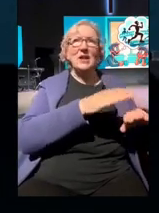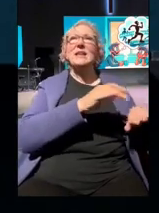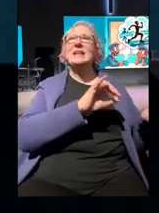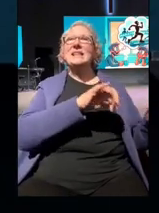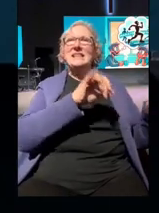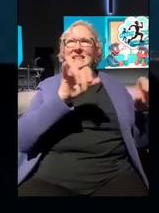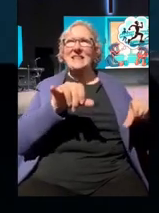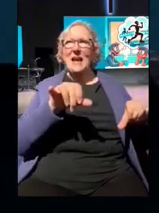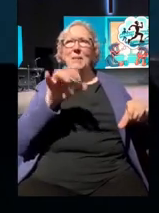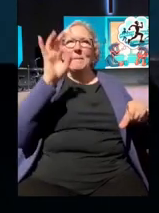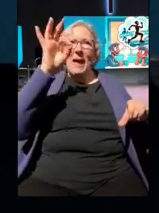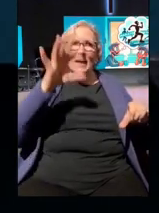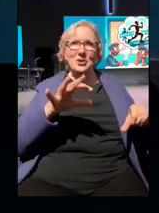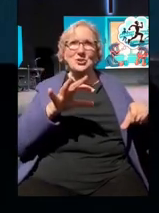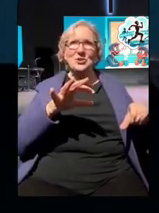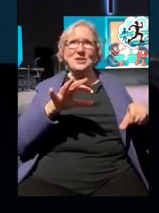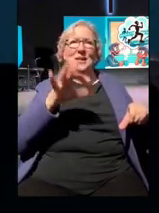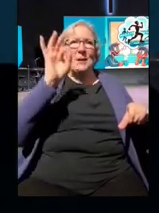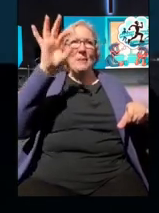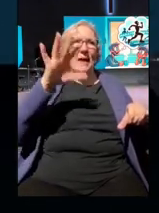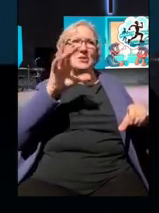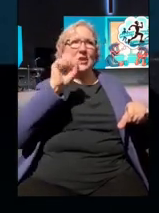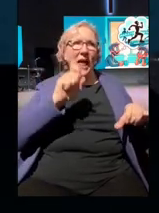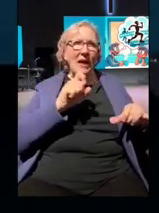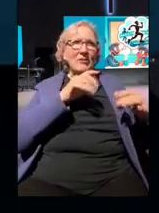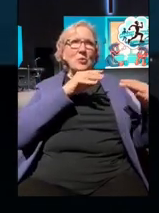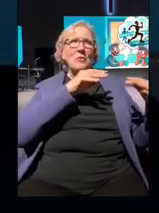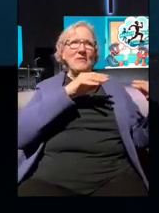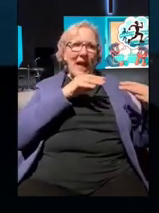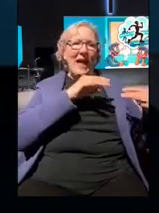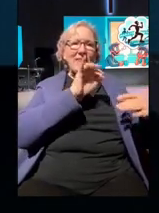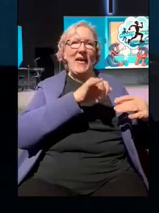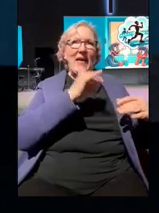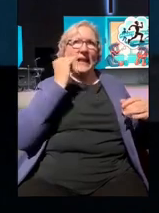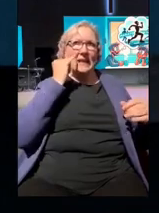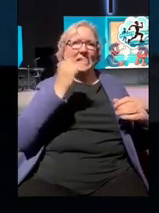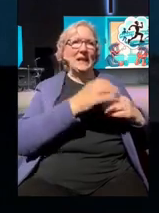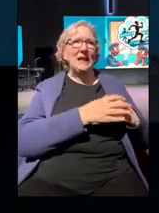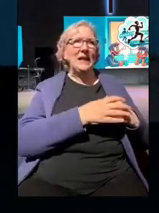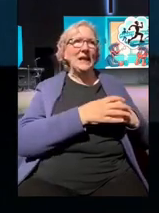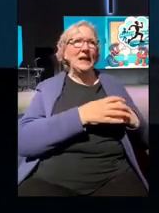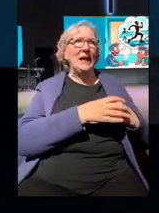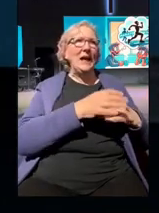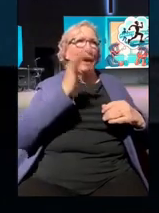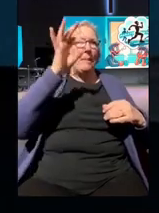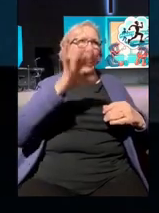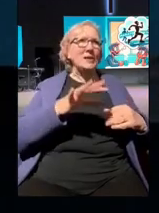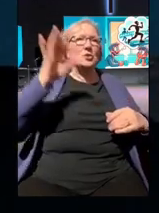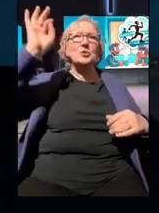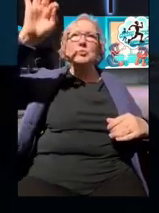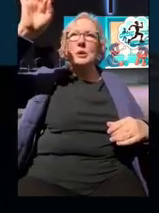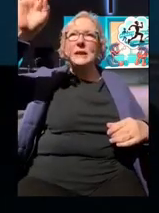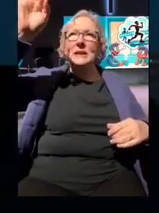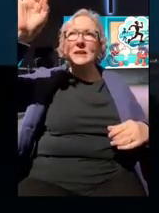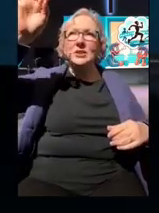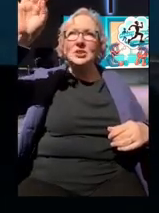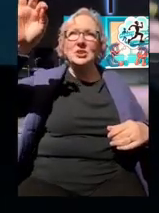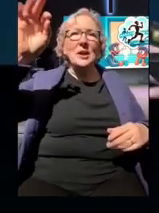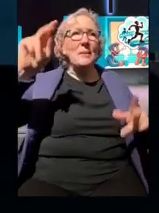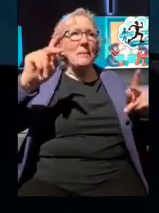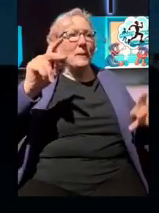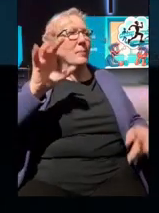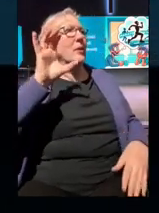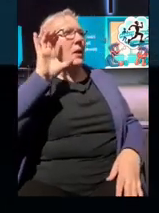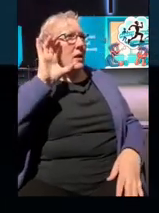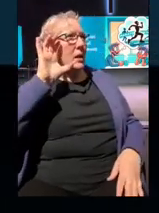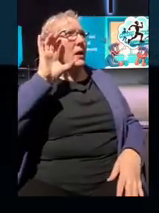that pastors have to really battle against, frankly, when they preach, because people will hear a